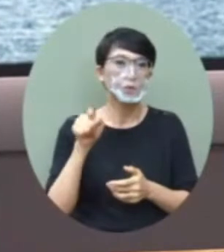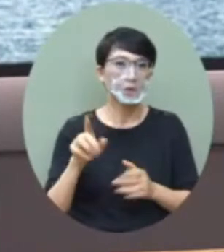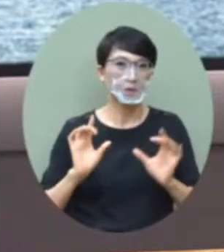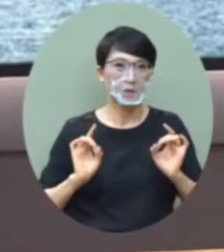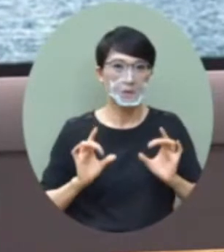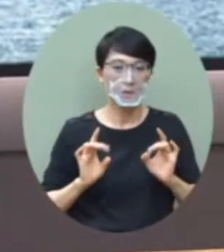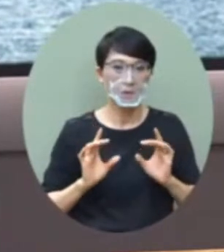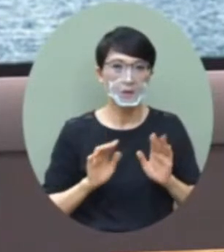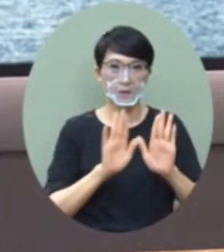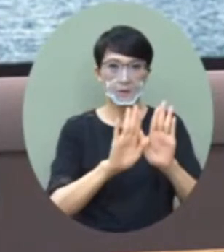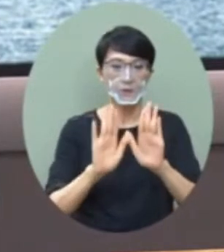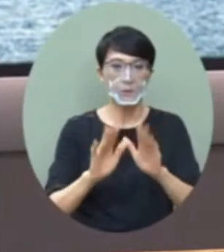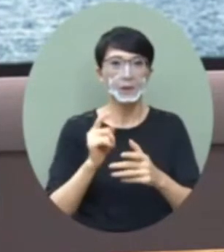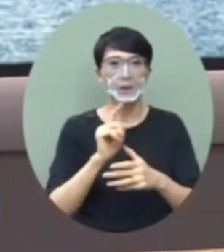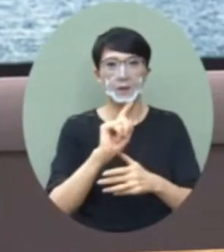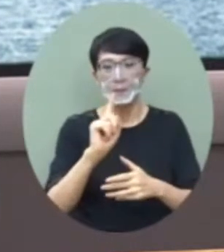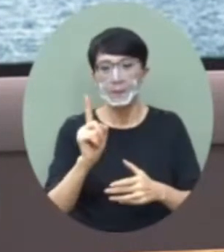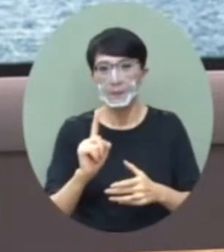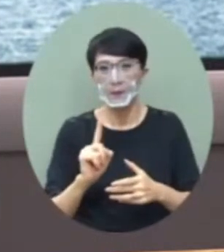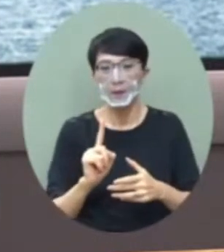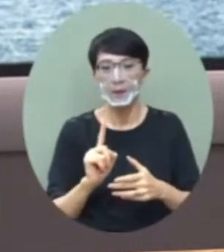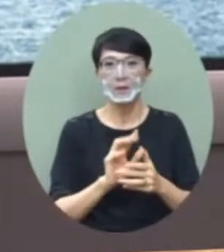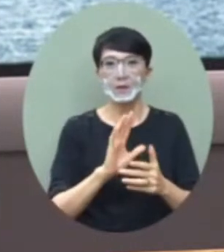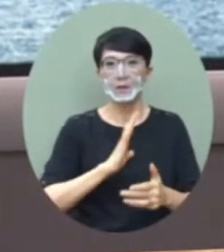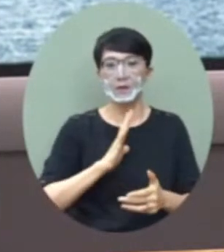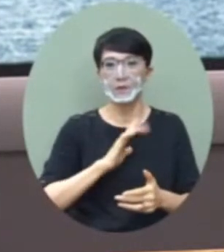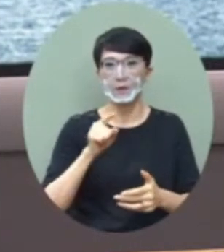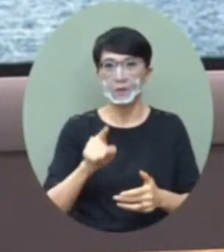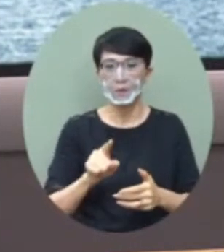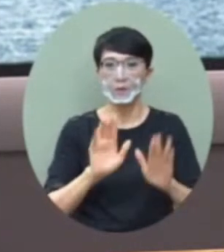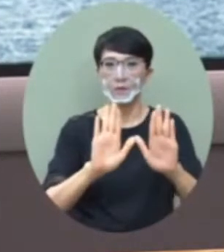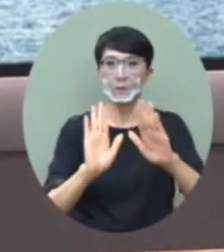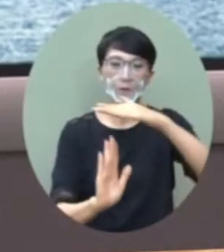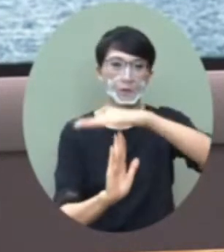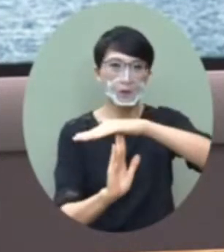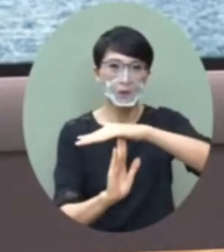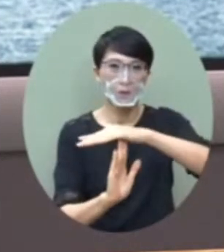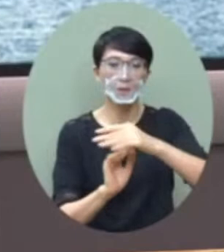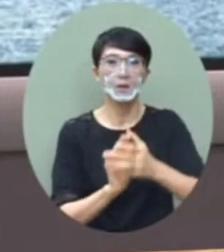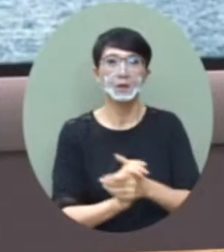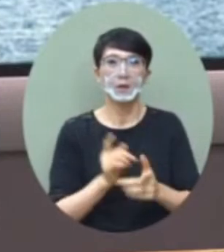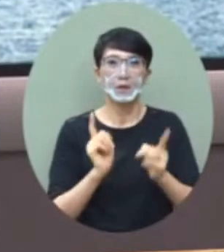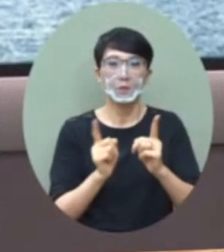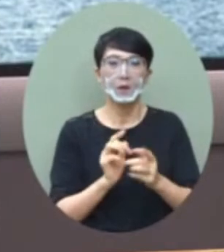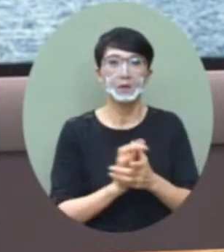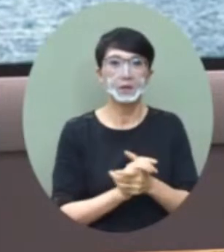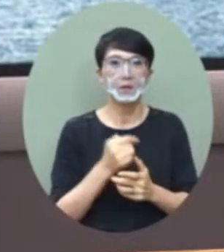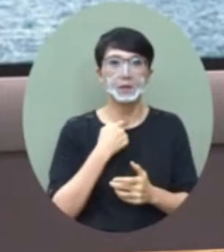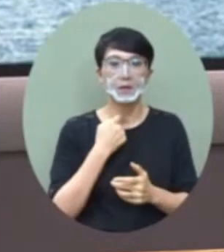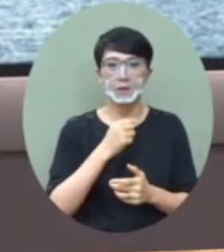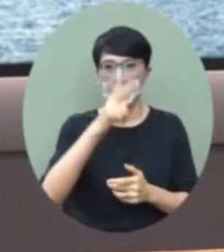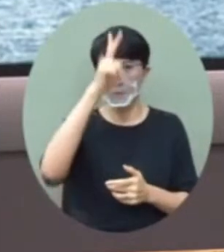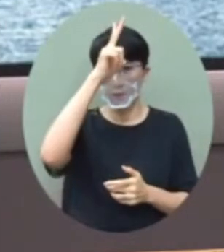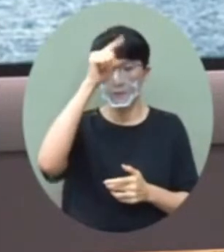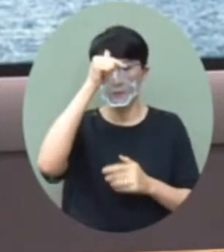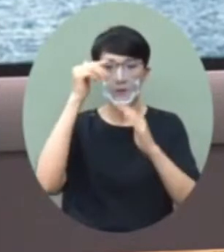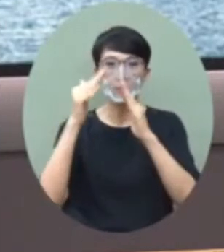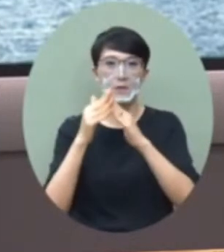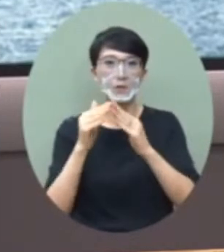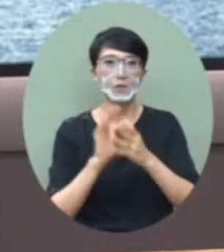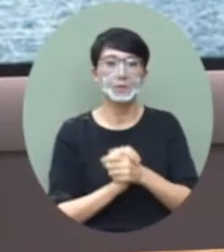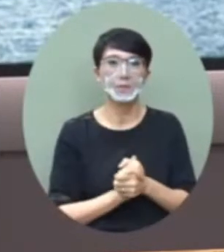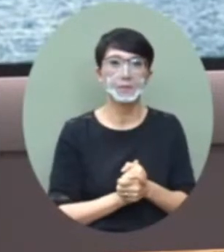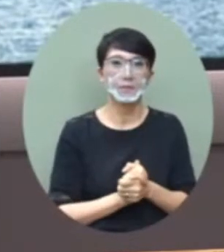best to take care of the needy patients. Where possible, I believe private hospitals